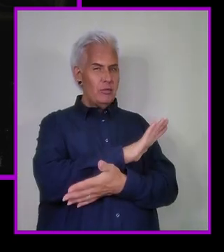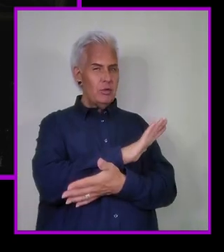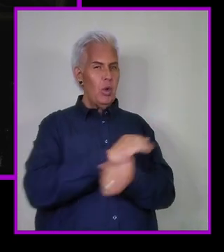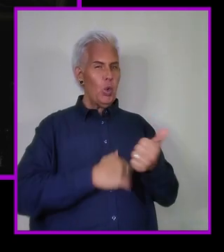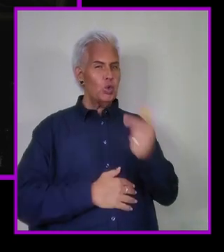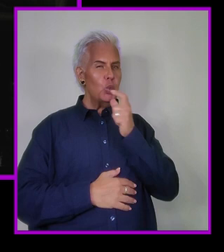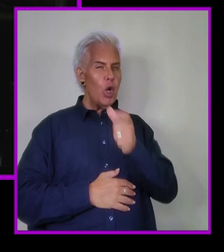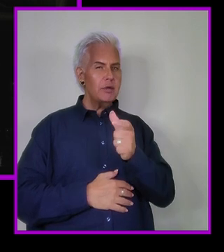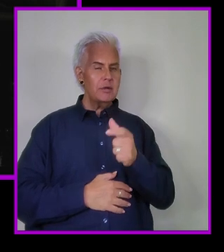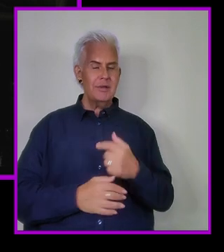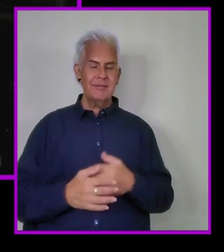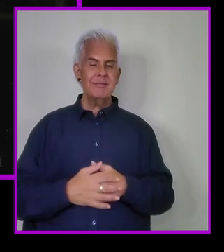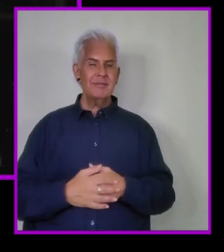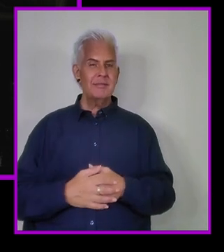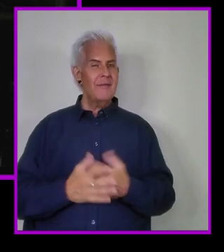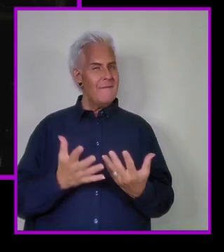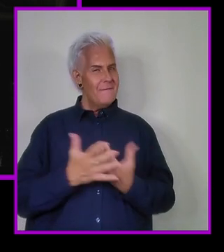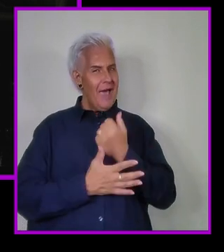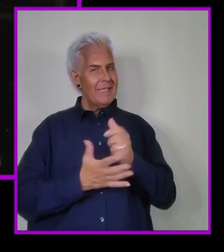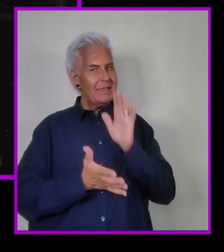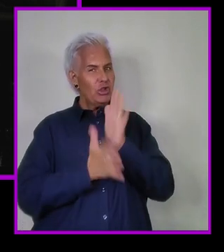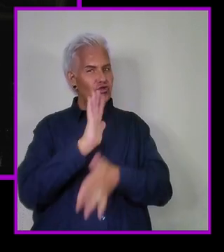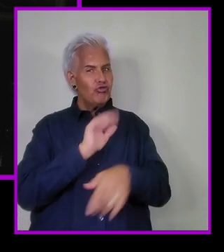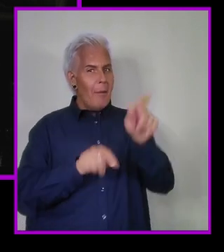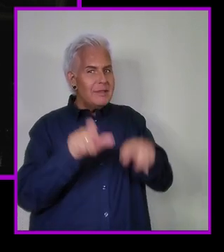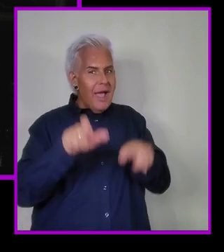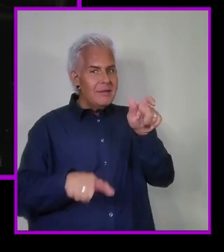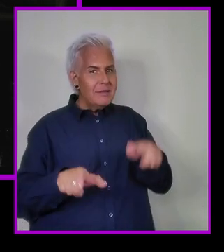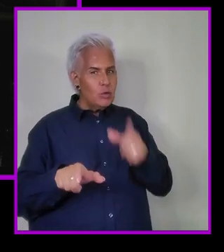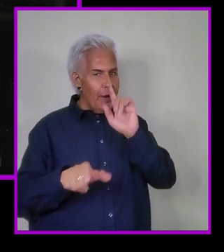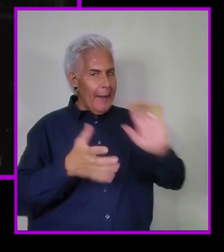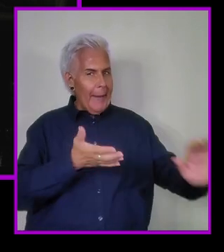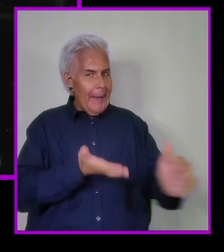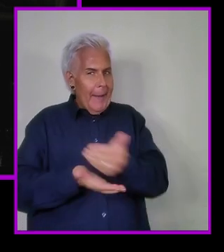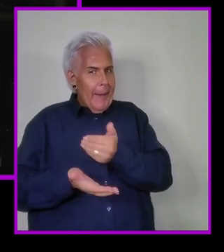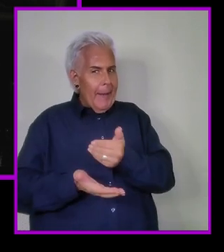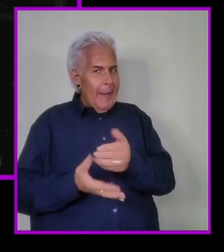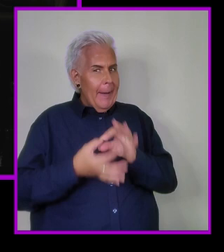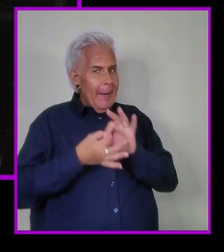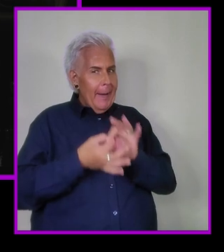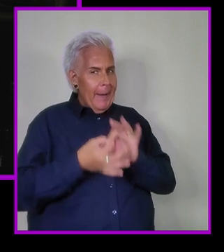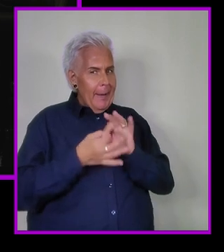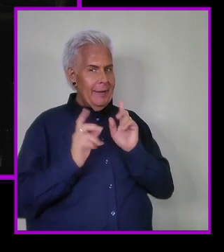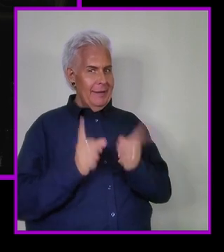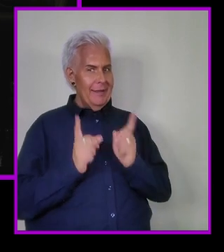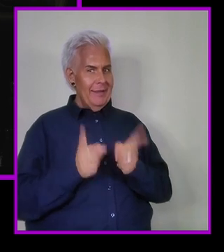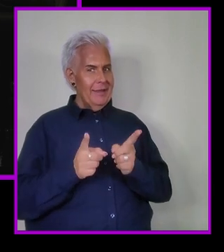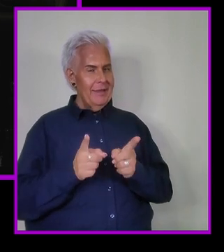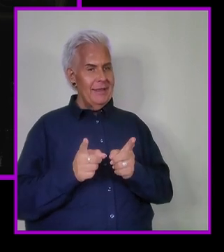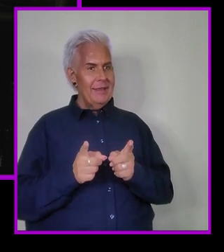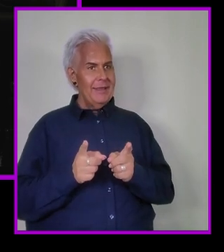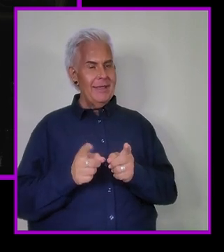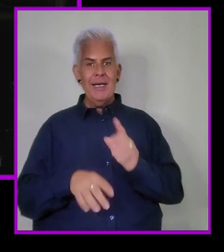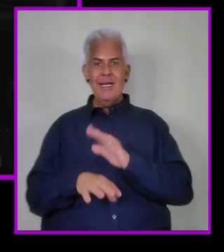really good word. And finding the disruptors who you can harness, are willing to be harnessed, to bring into...